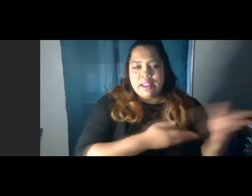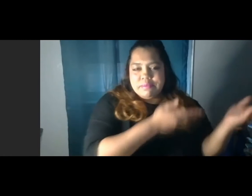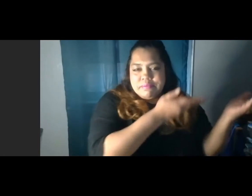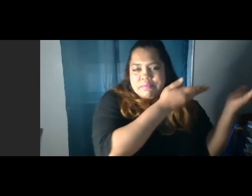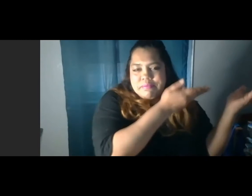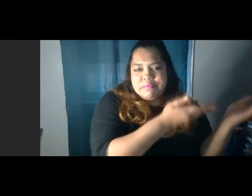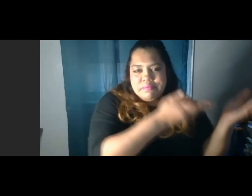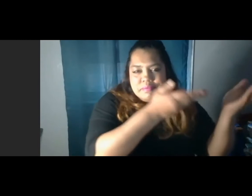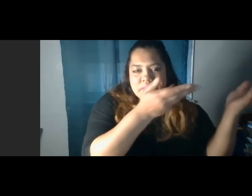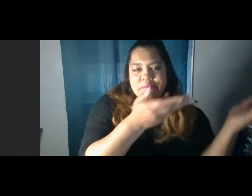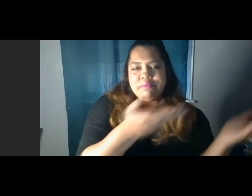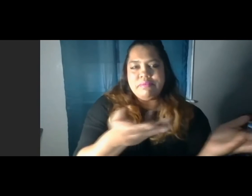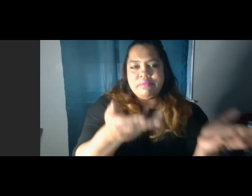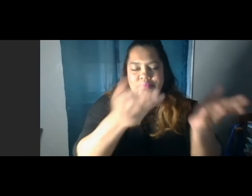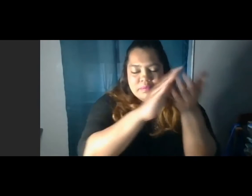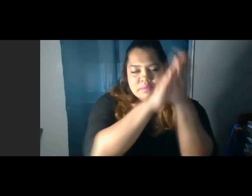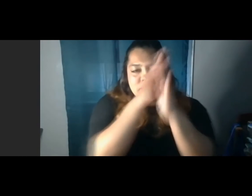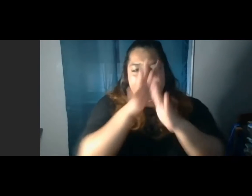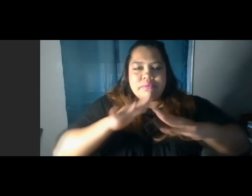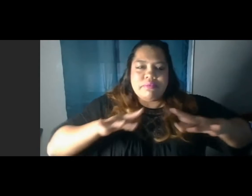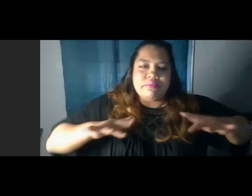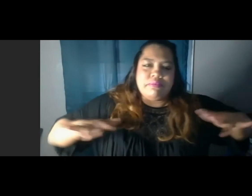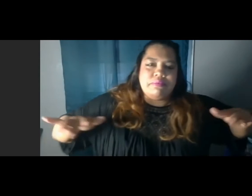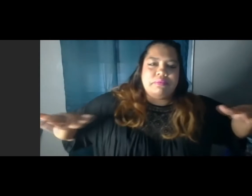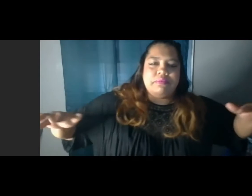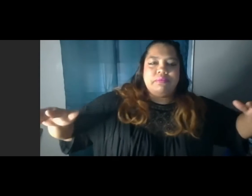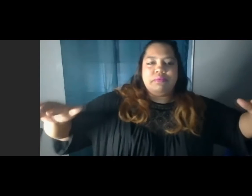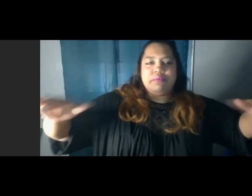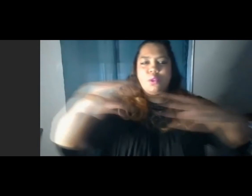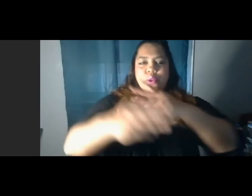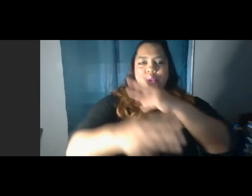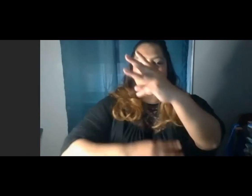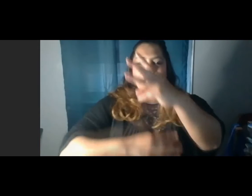sending peace all over the